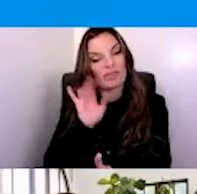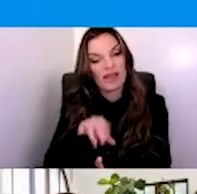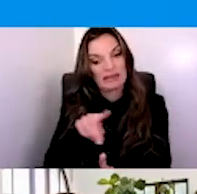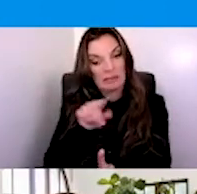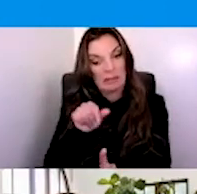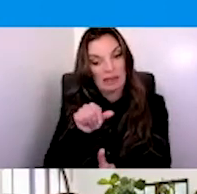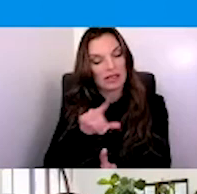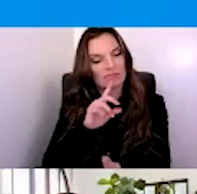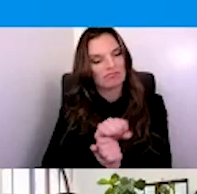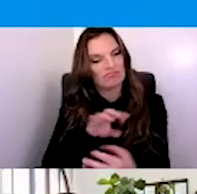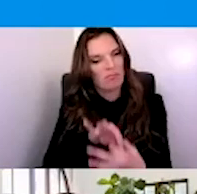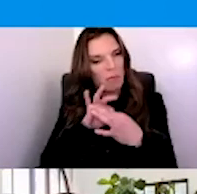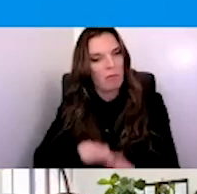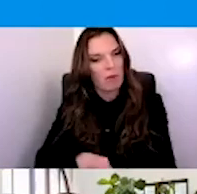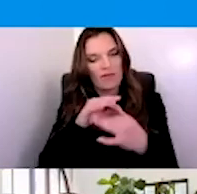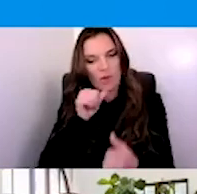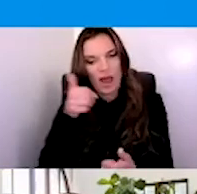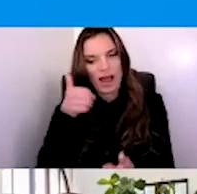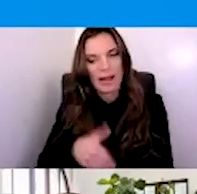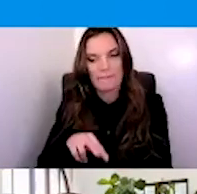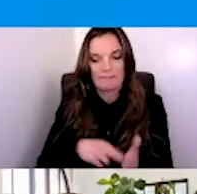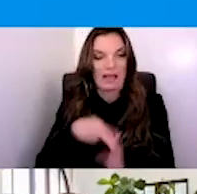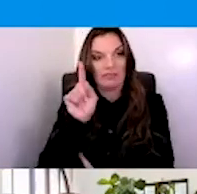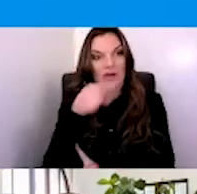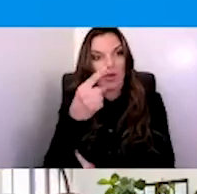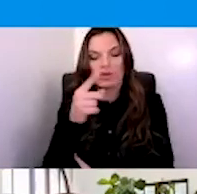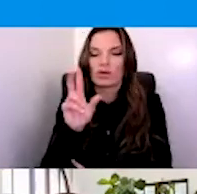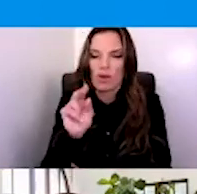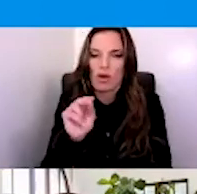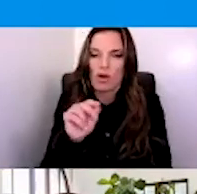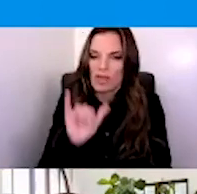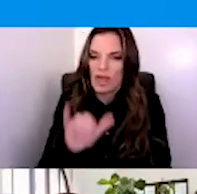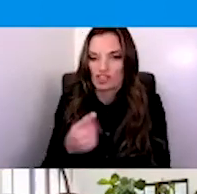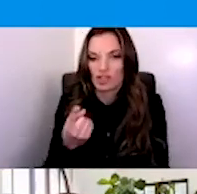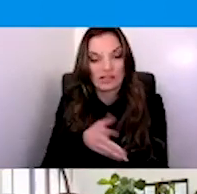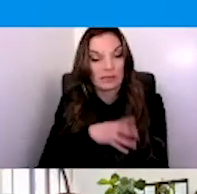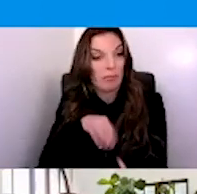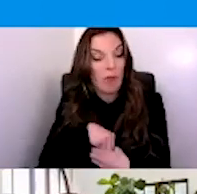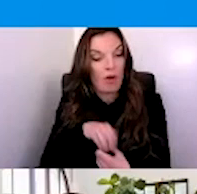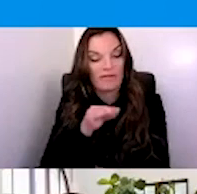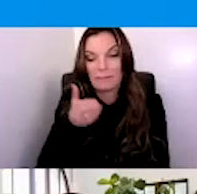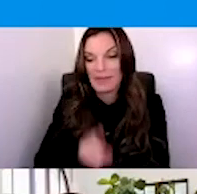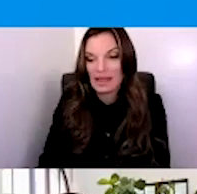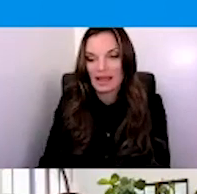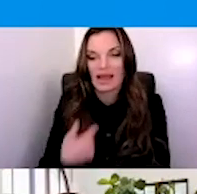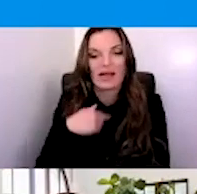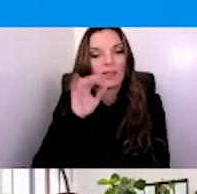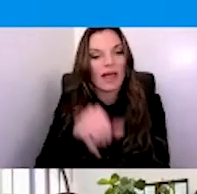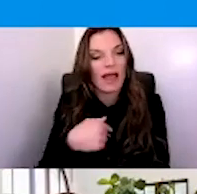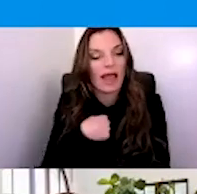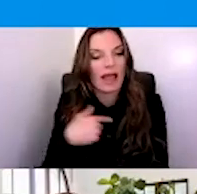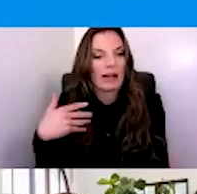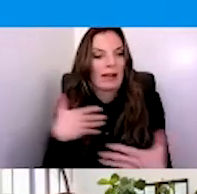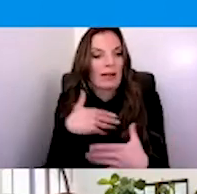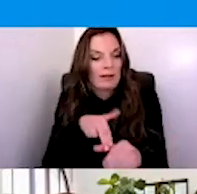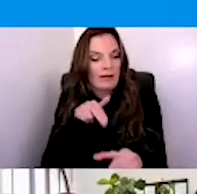you are, not the only part of who you are, or even the most important part, but just as a part that you don't seek to distance yourself from. So